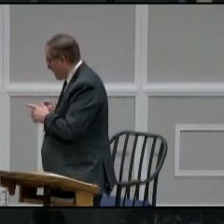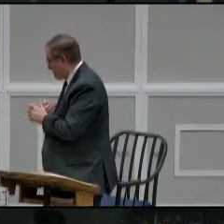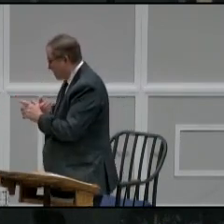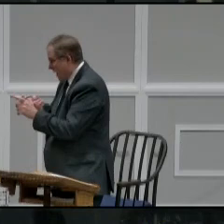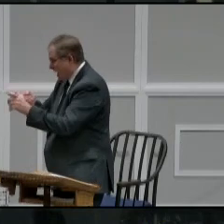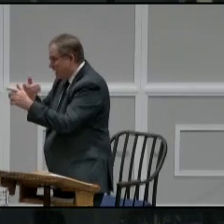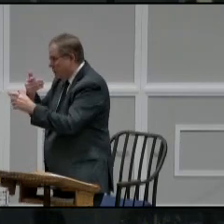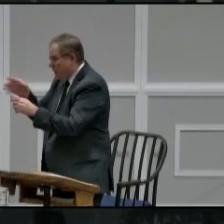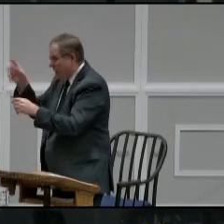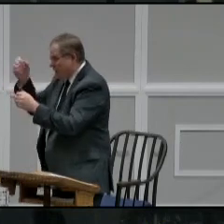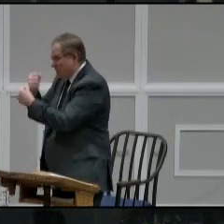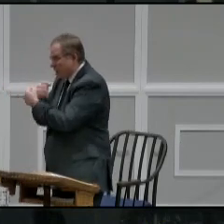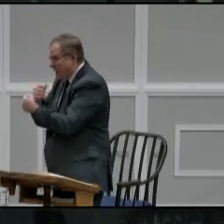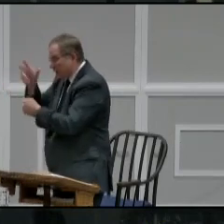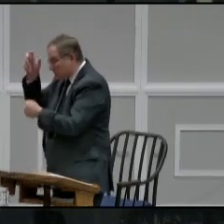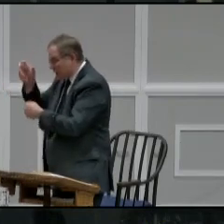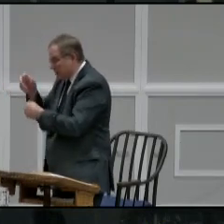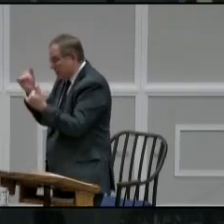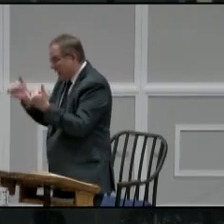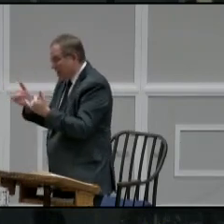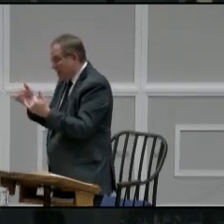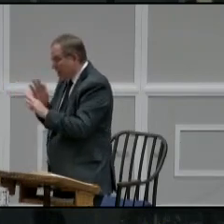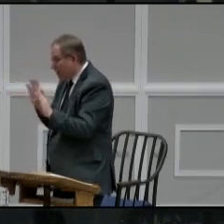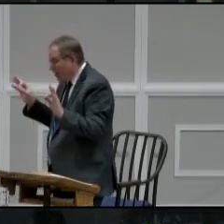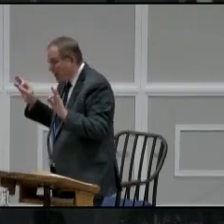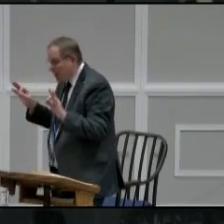We can't take this anymore.